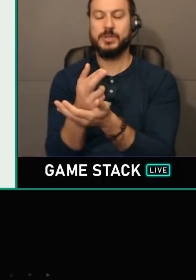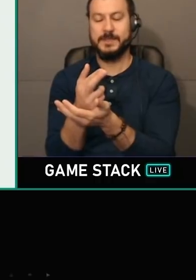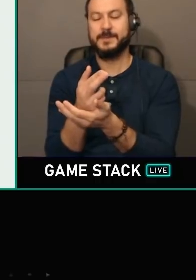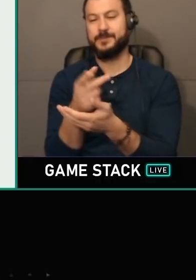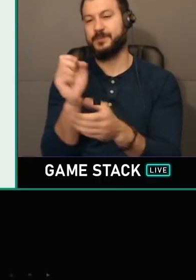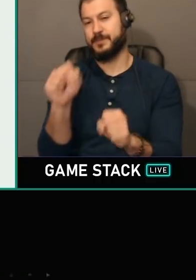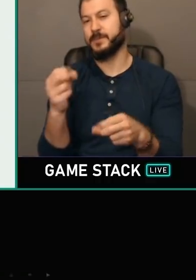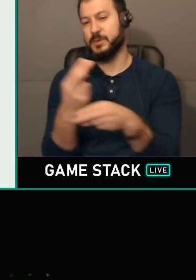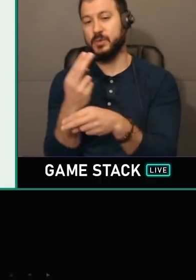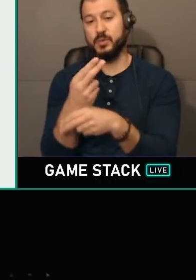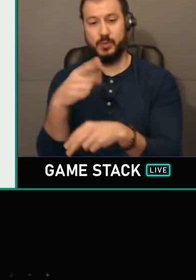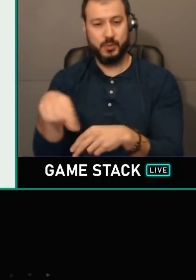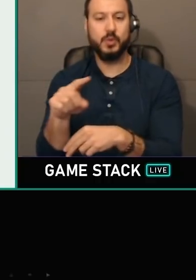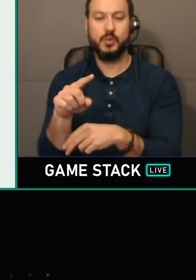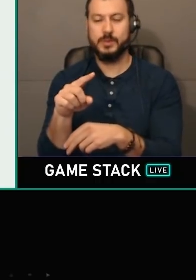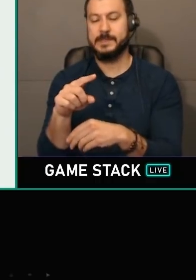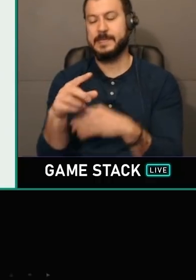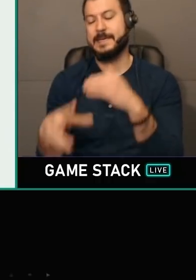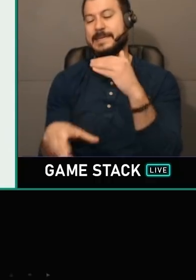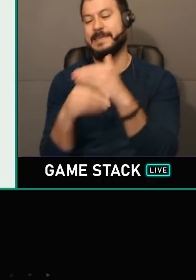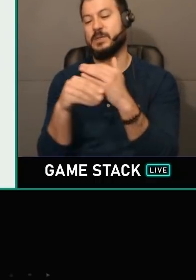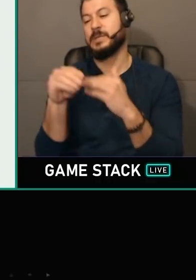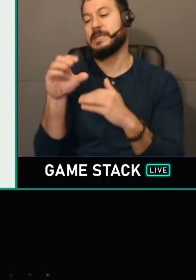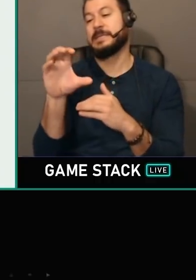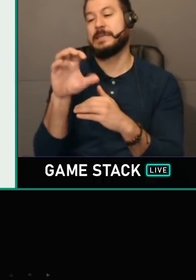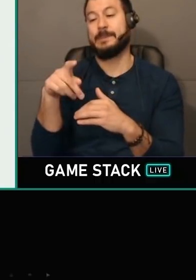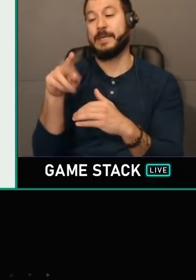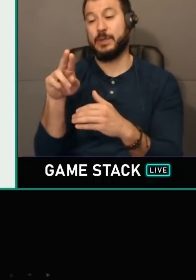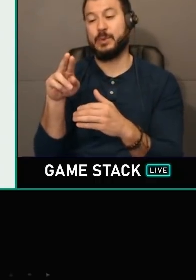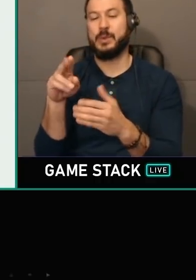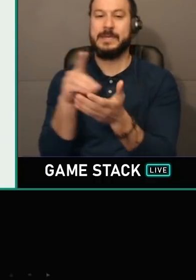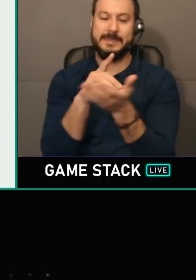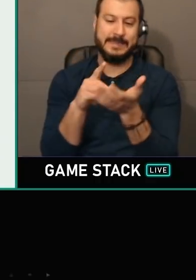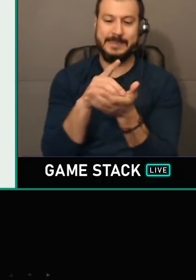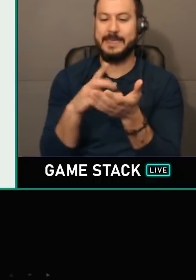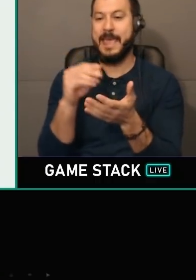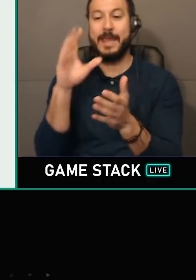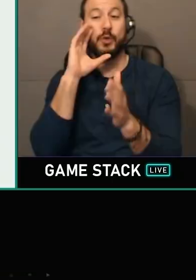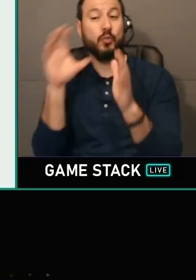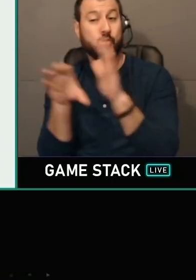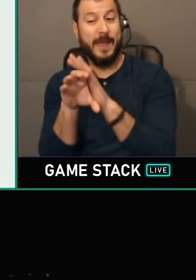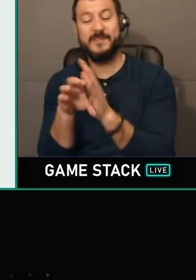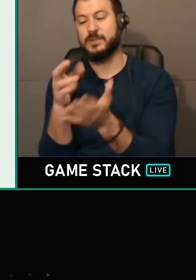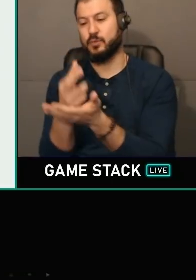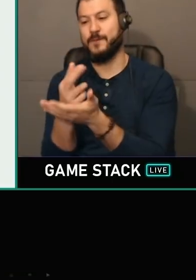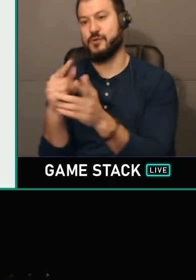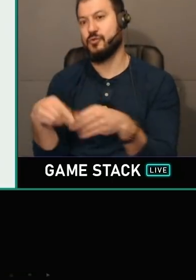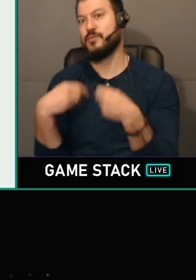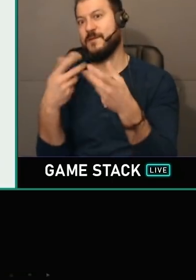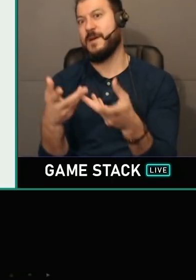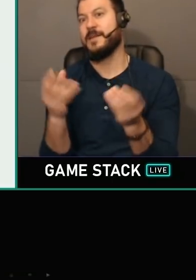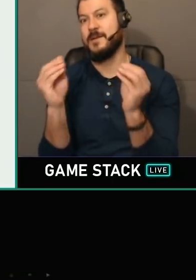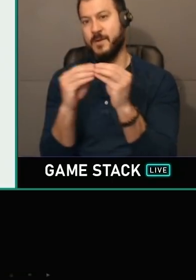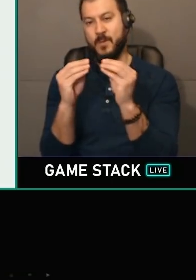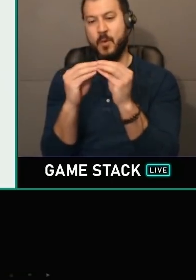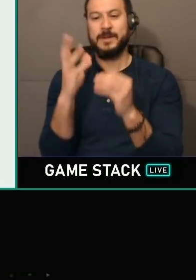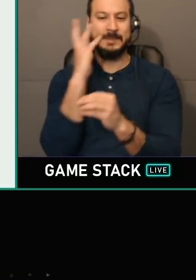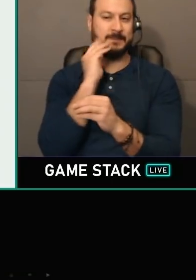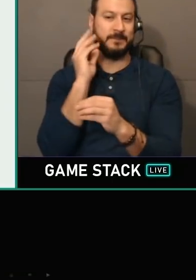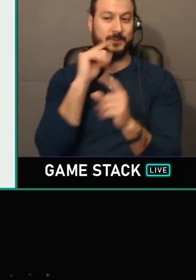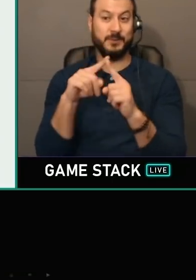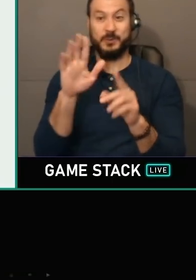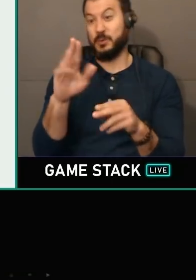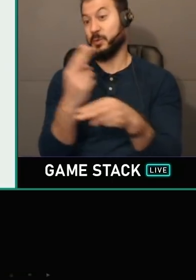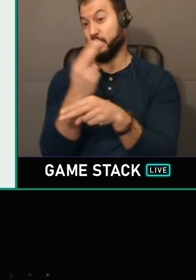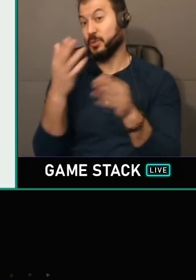use those additional CPU, disk, and graphics resources to provide more experiences to your